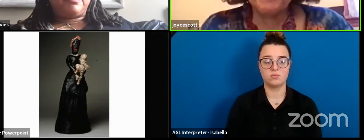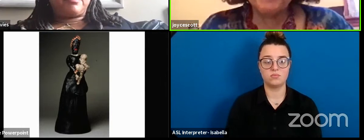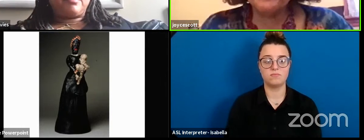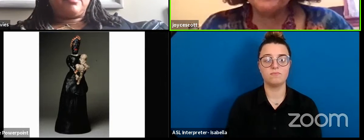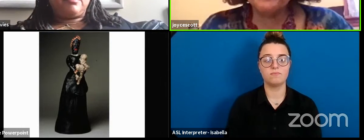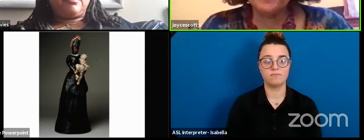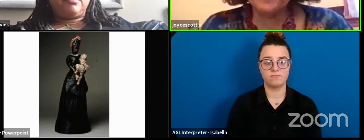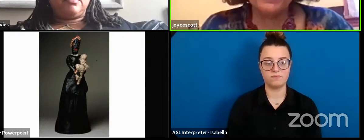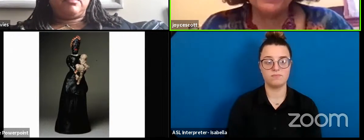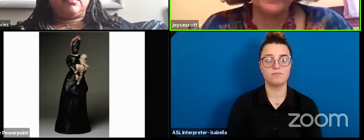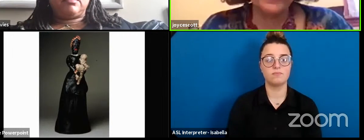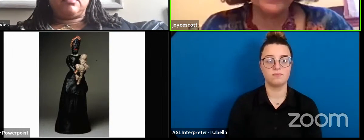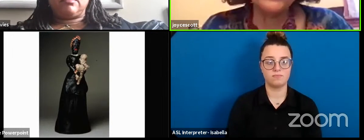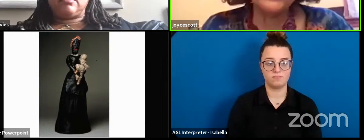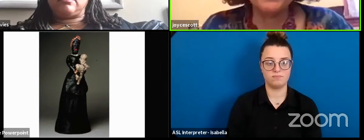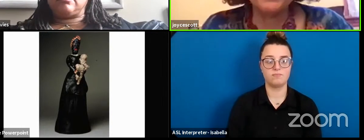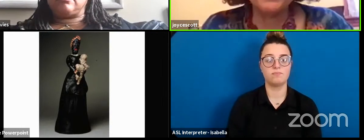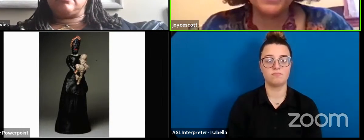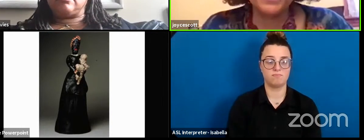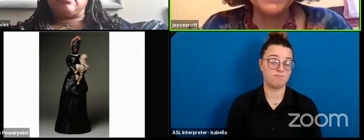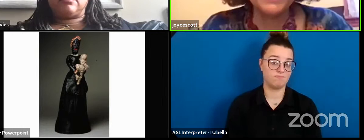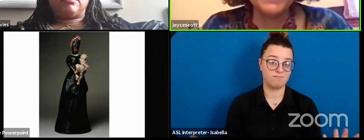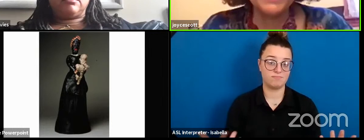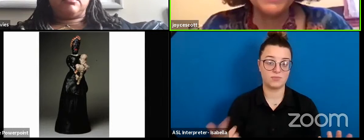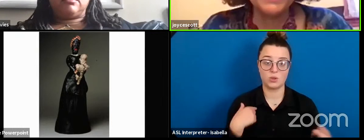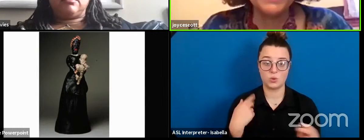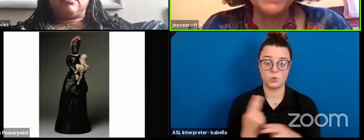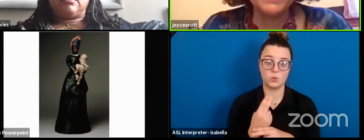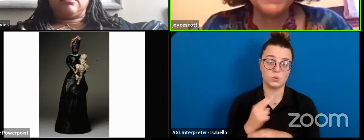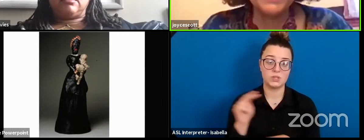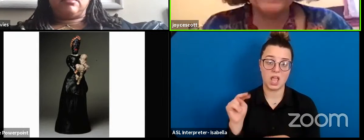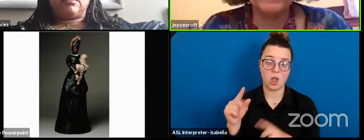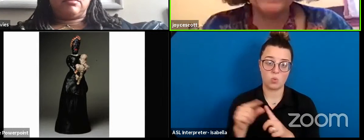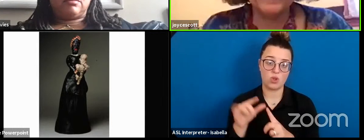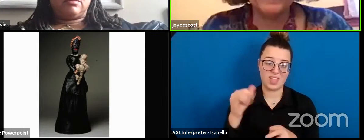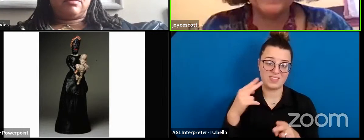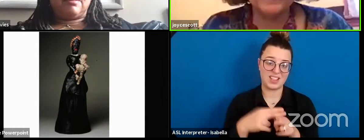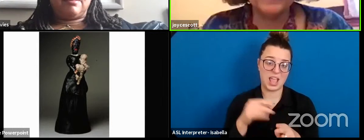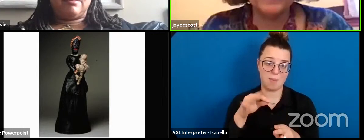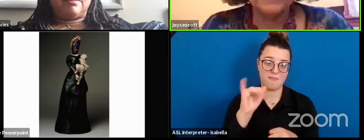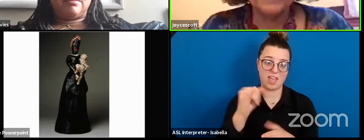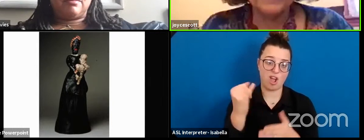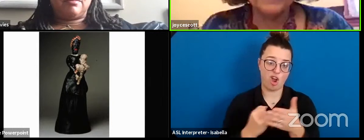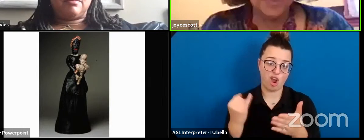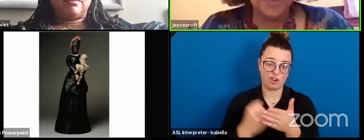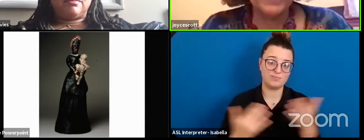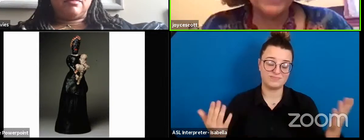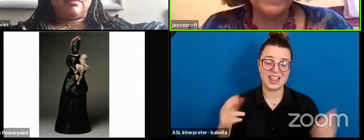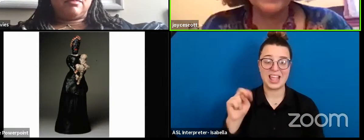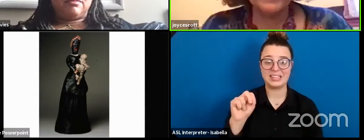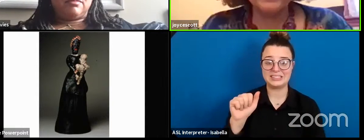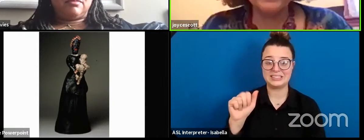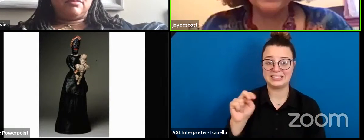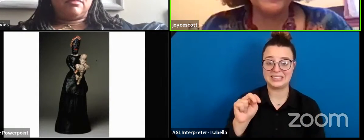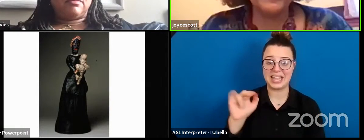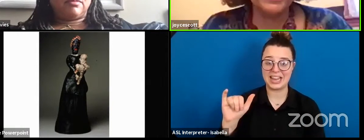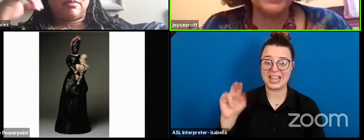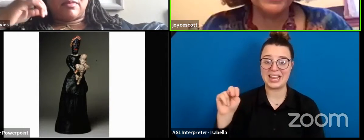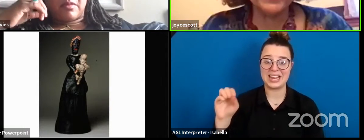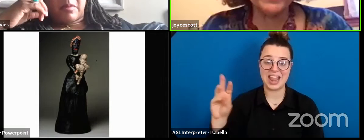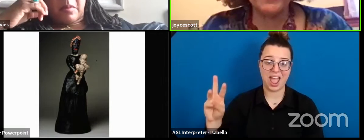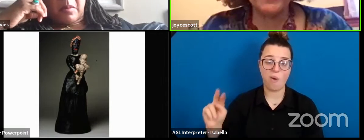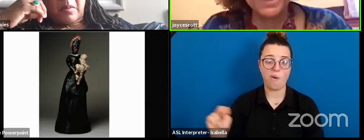I'm going to have to use the N-word because that's the name of the piece. Nanny now, nigger later. Once again, it's about the position